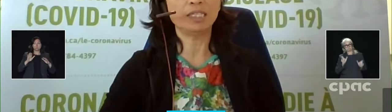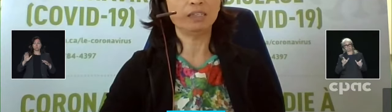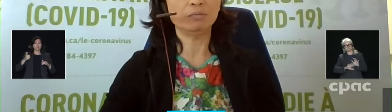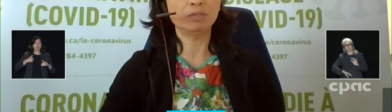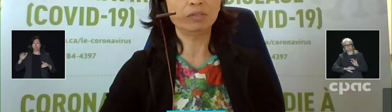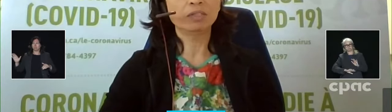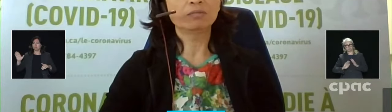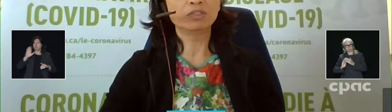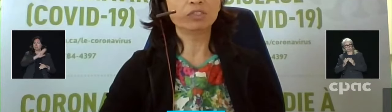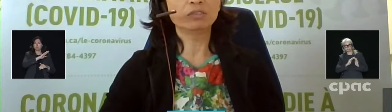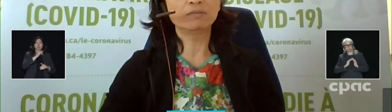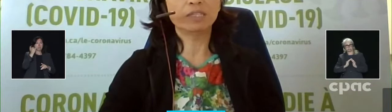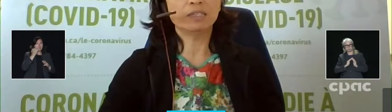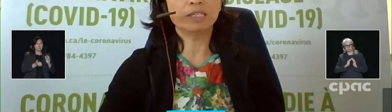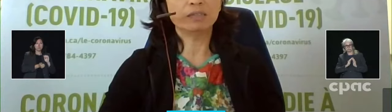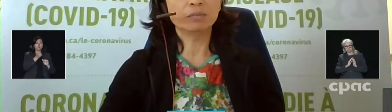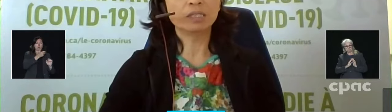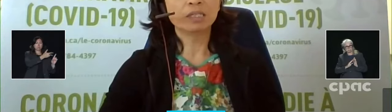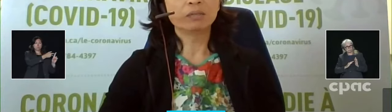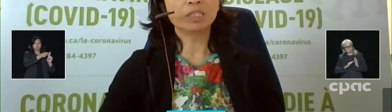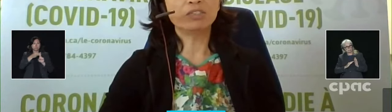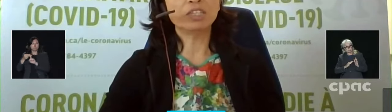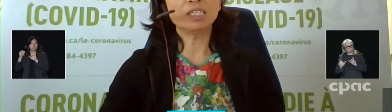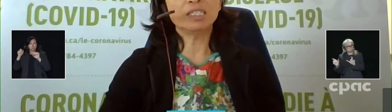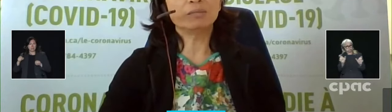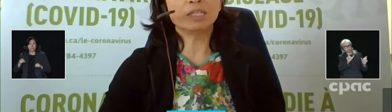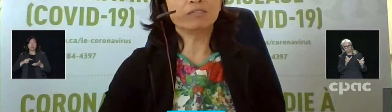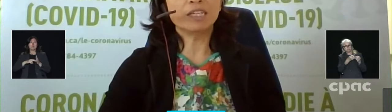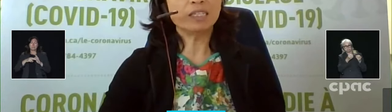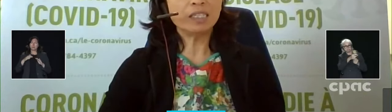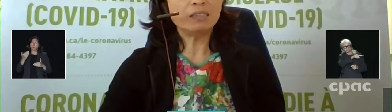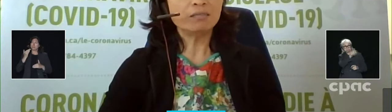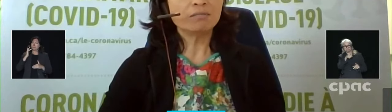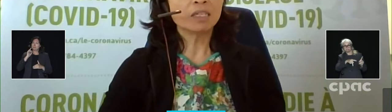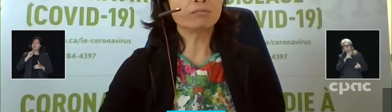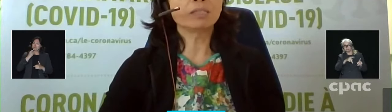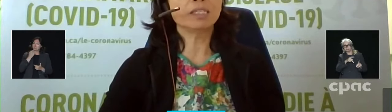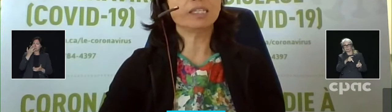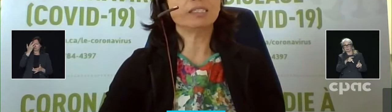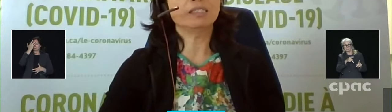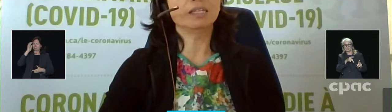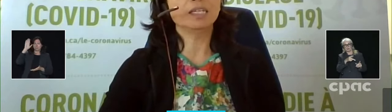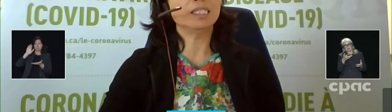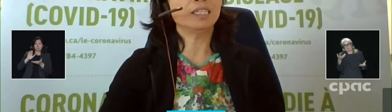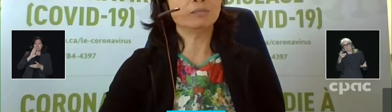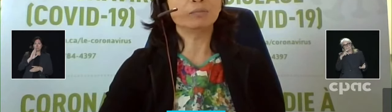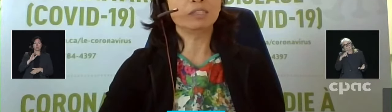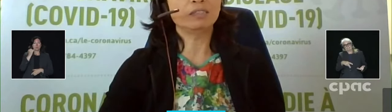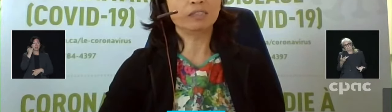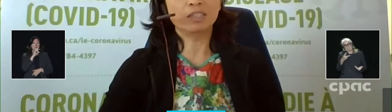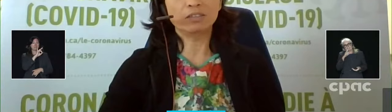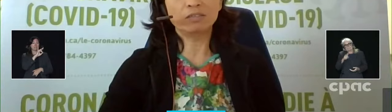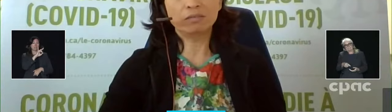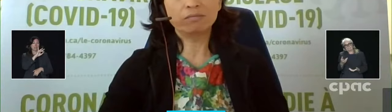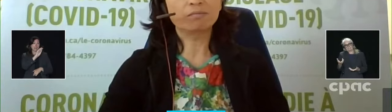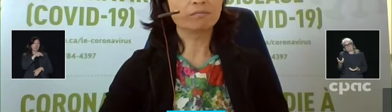to really help reduce severe outcomes. But certainly above 80, if we can get to 90, I'll